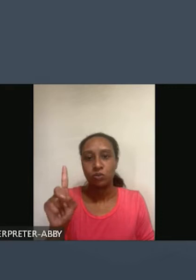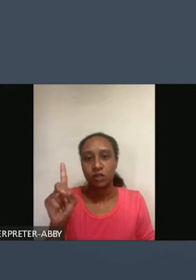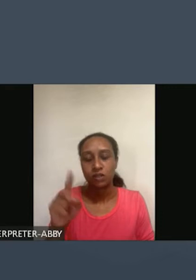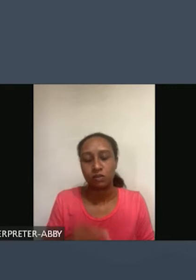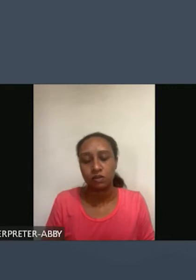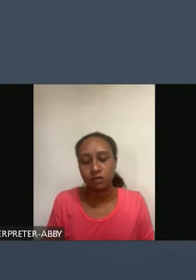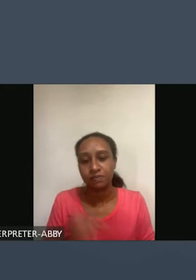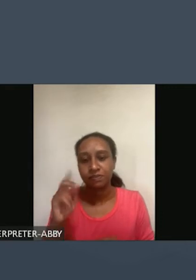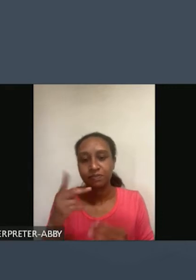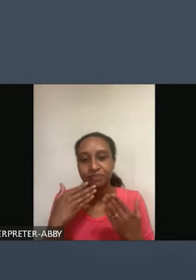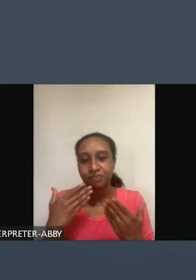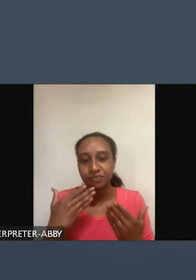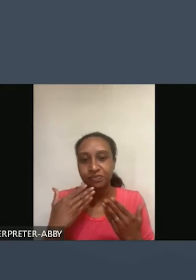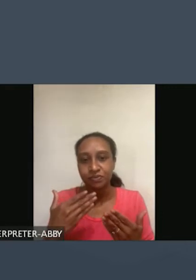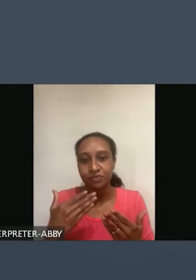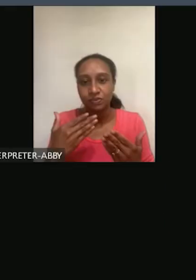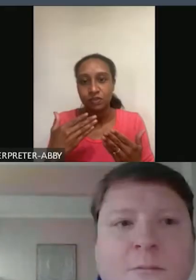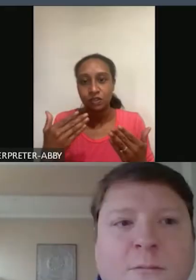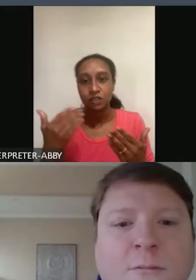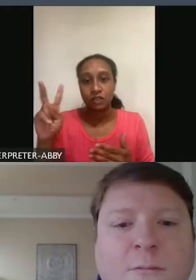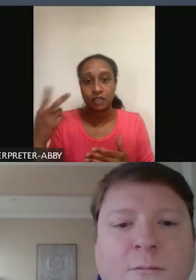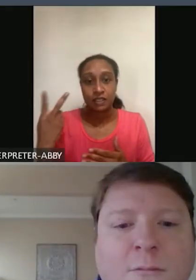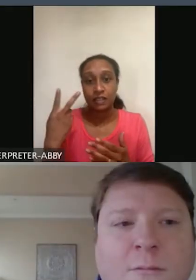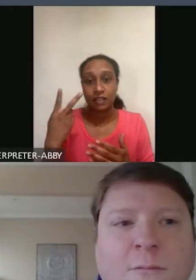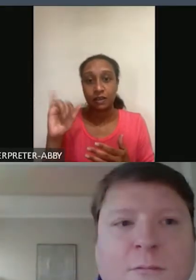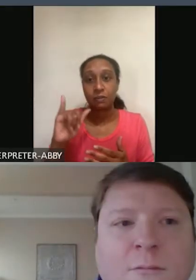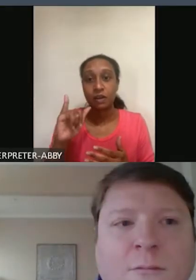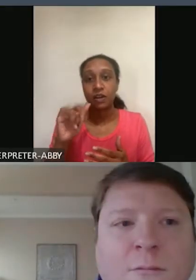2021. Thank you. We have a motion. Seconded by Commissioner Giraldo.